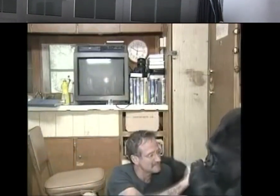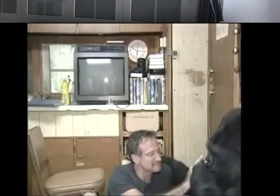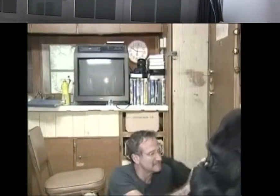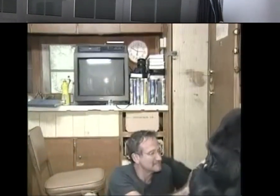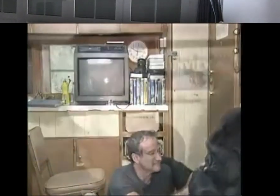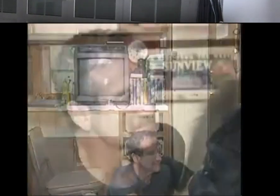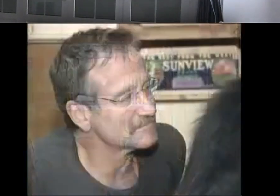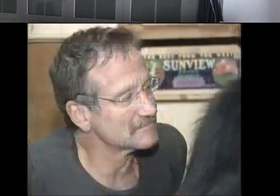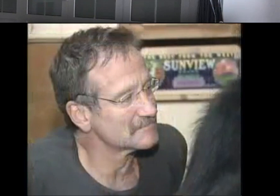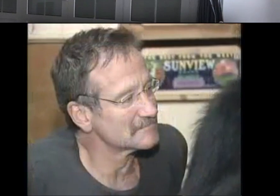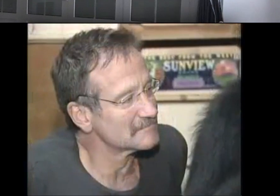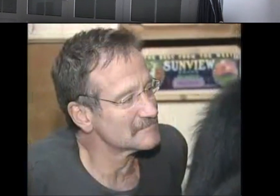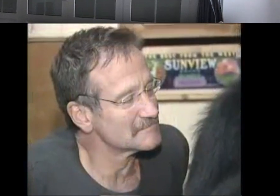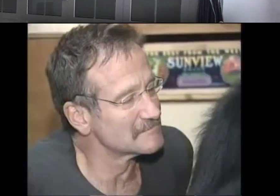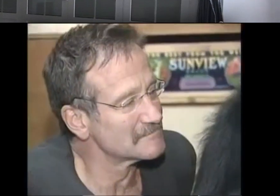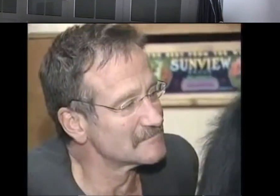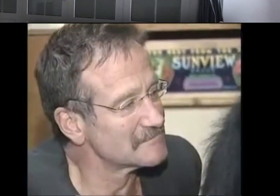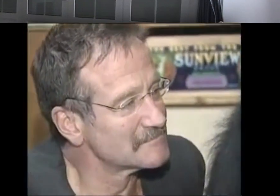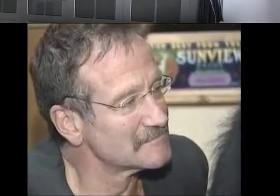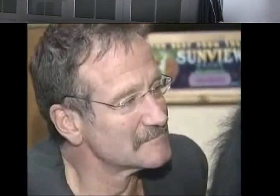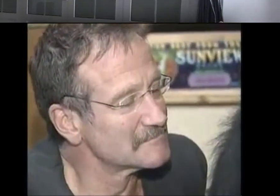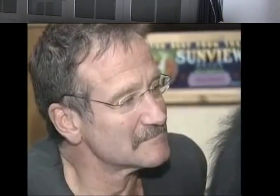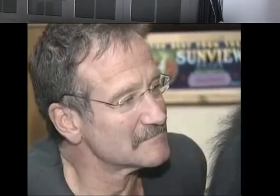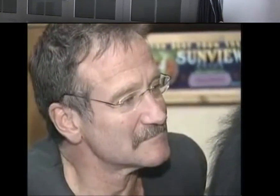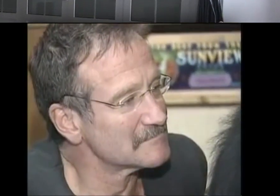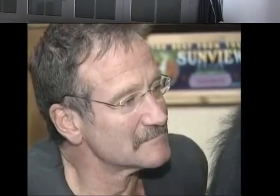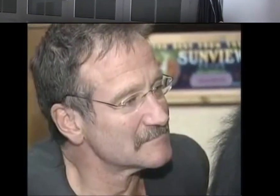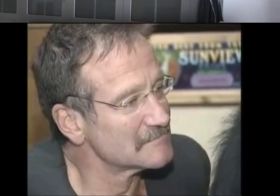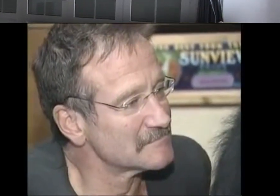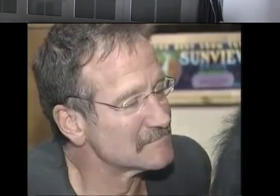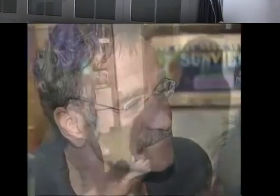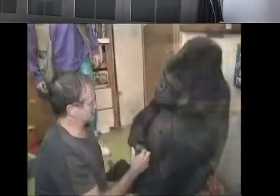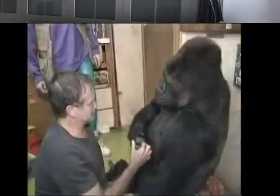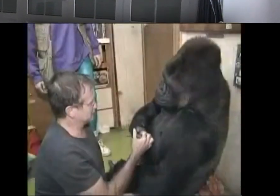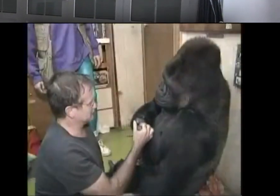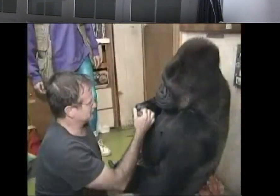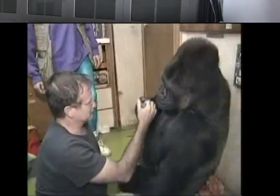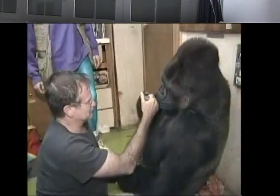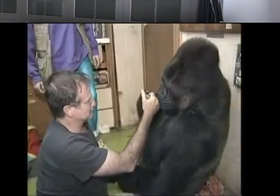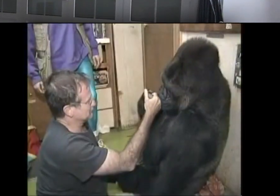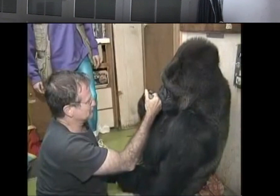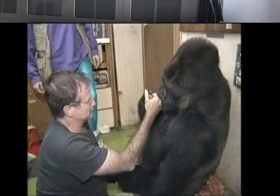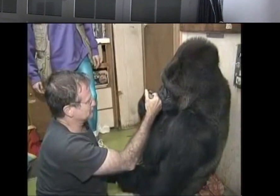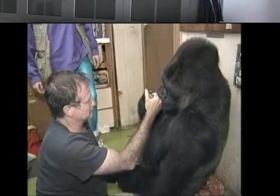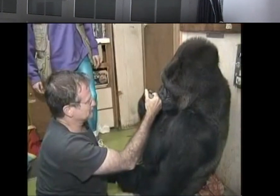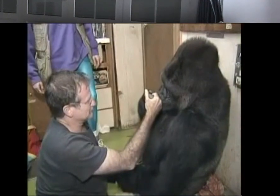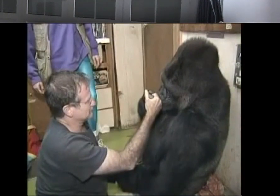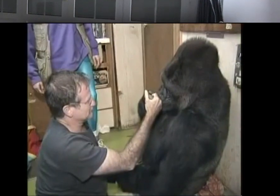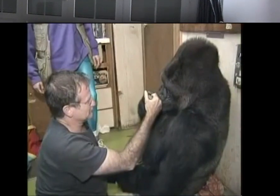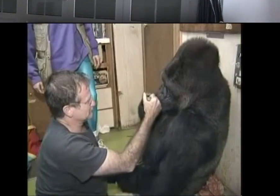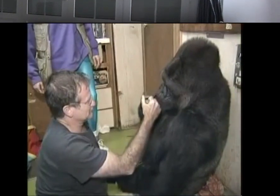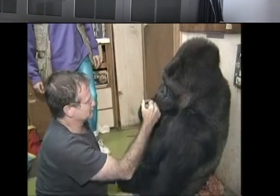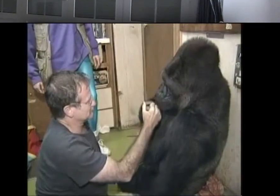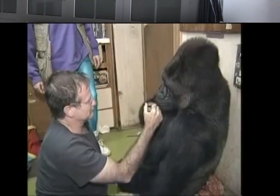events. Life, love, even death. It was awesome and unforgettable.